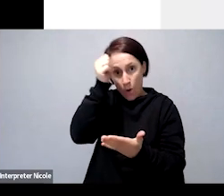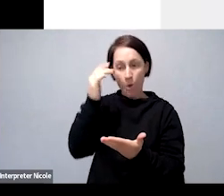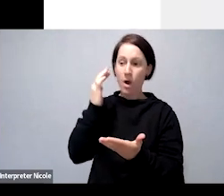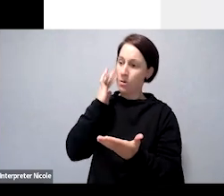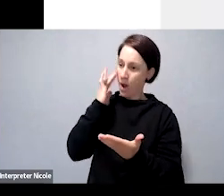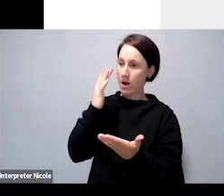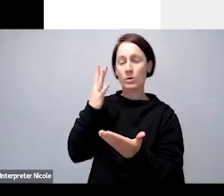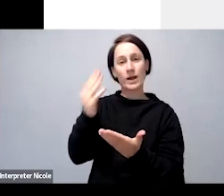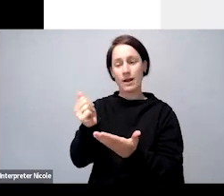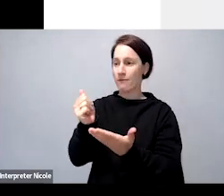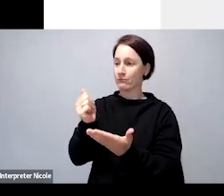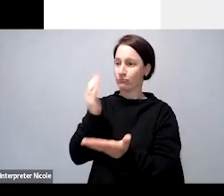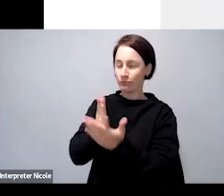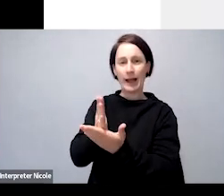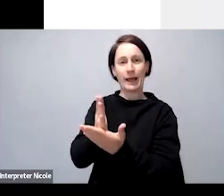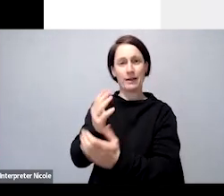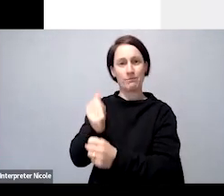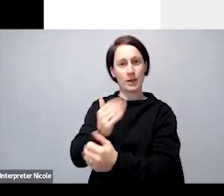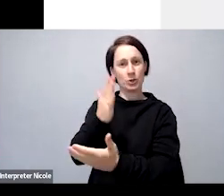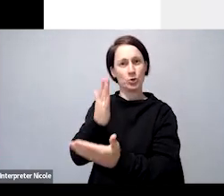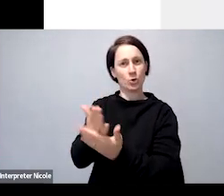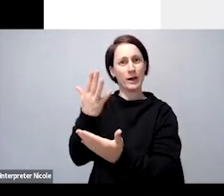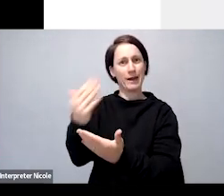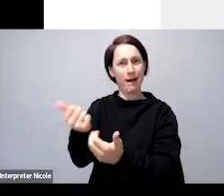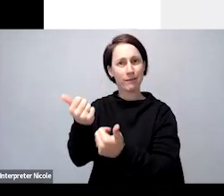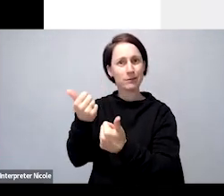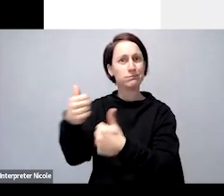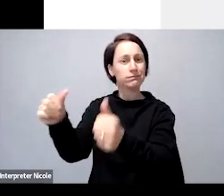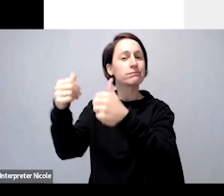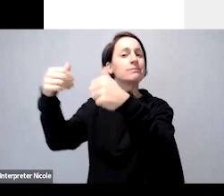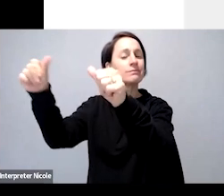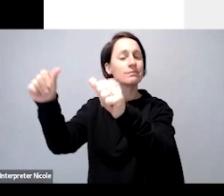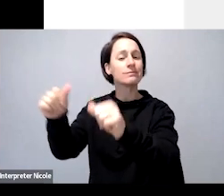at leadership in inclusive disaster risk reduction? Next slide, please.